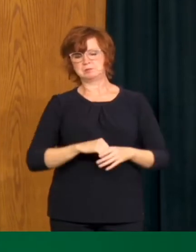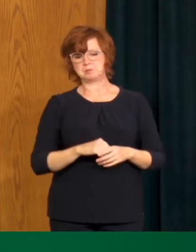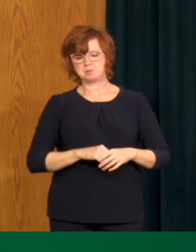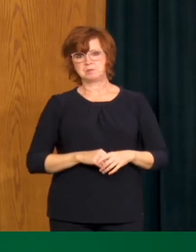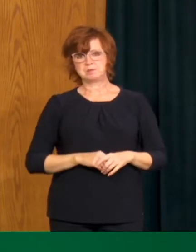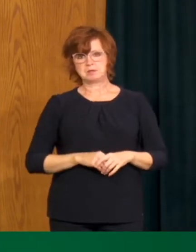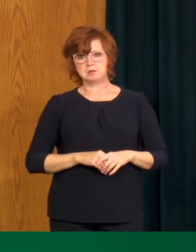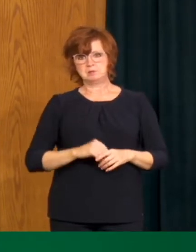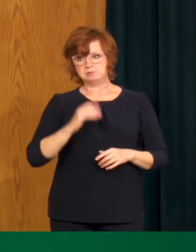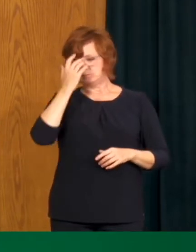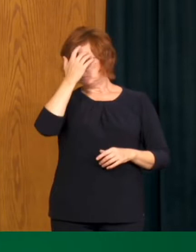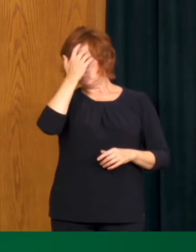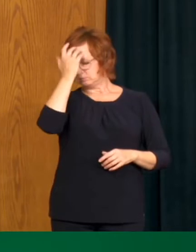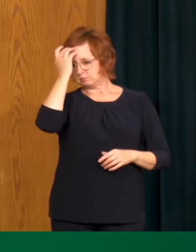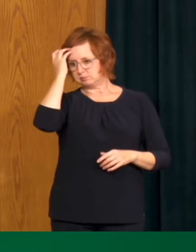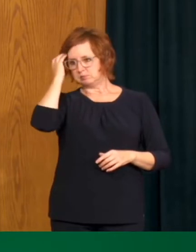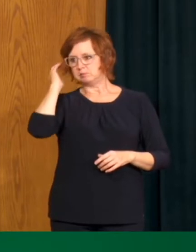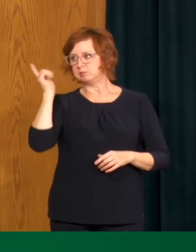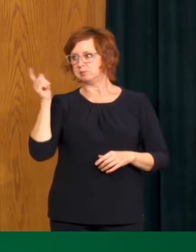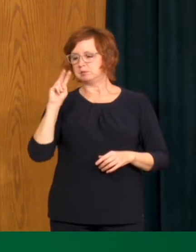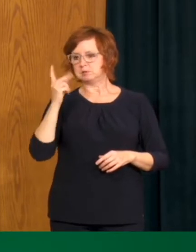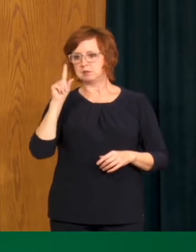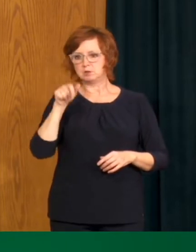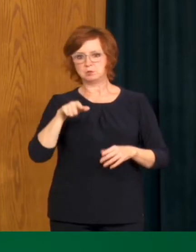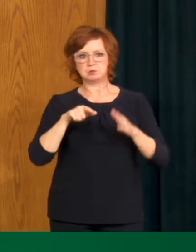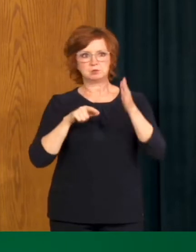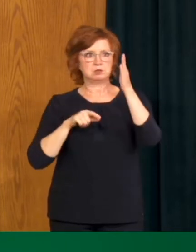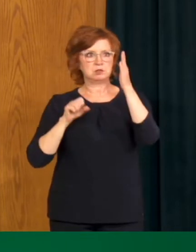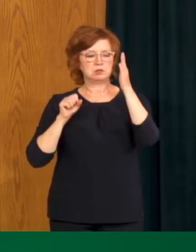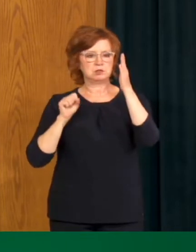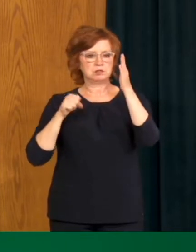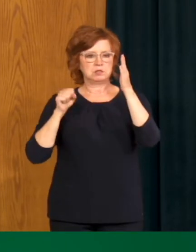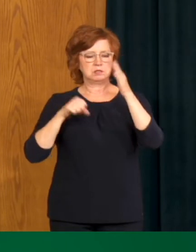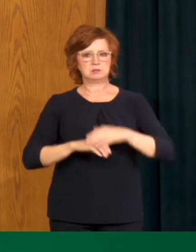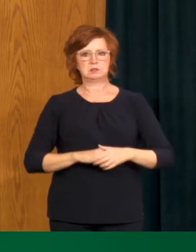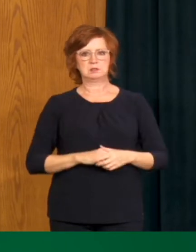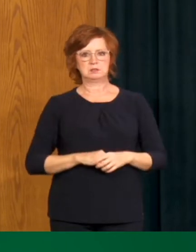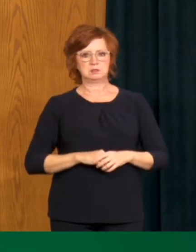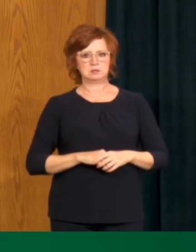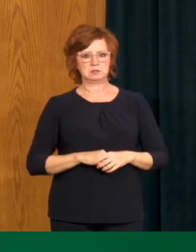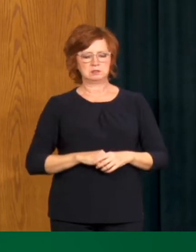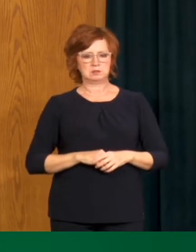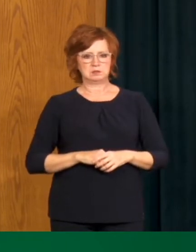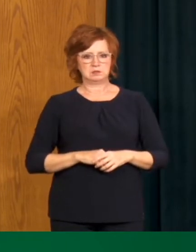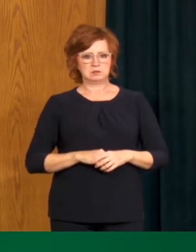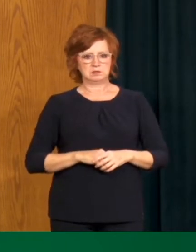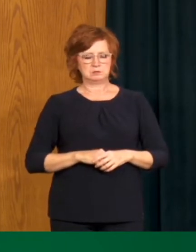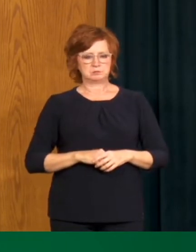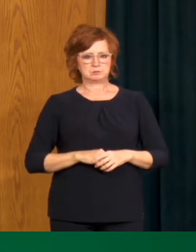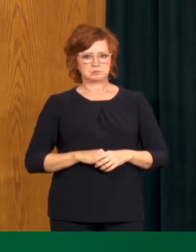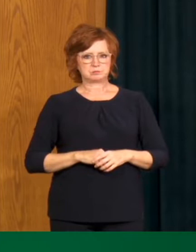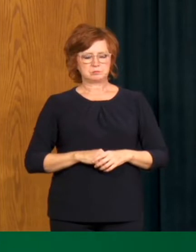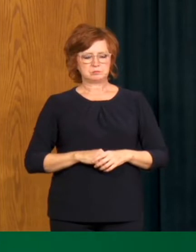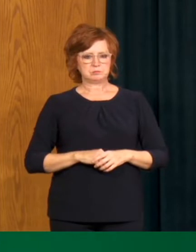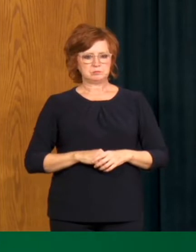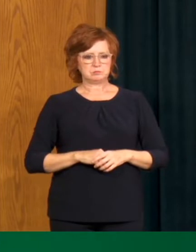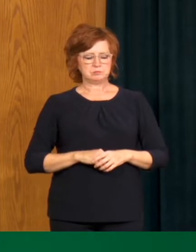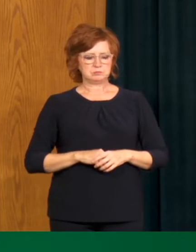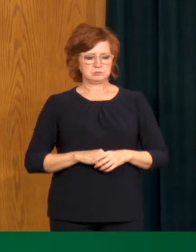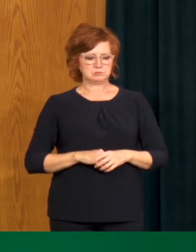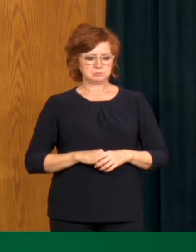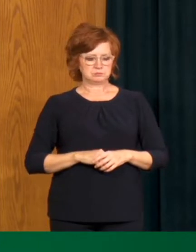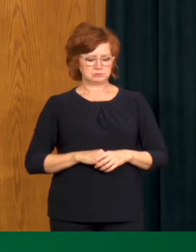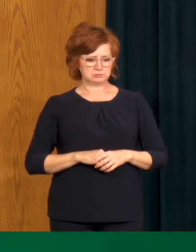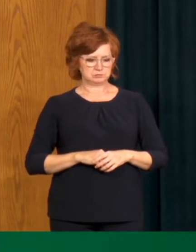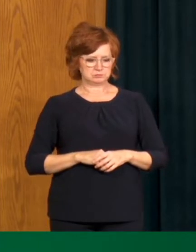in the short term. Do you have a follow-up question, Connor? Sure, you sort of answered it there, but would you say that that